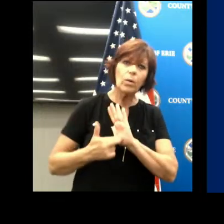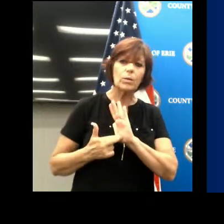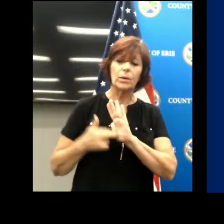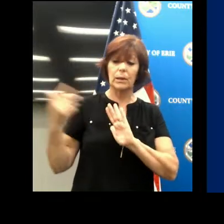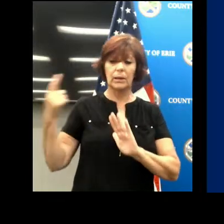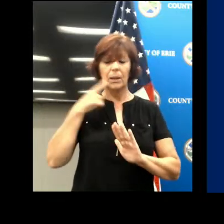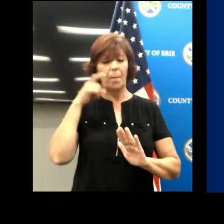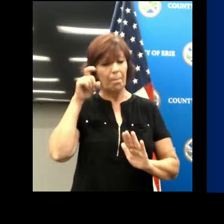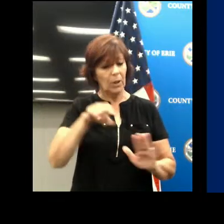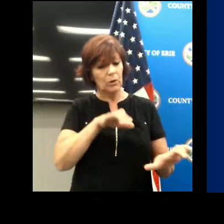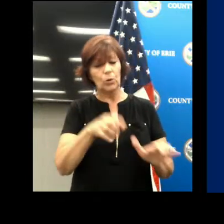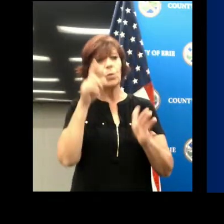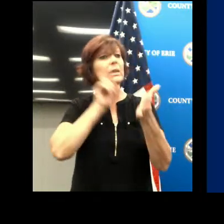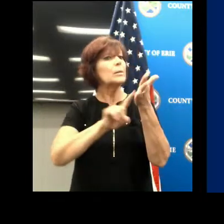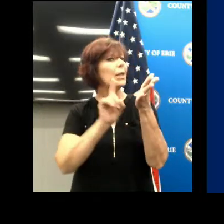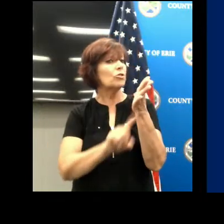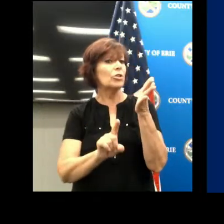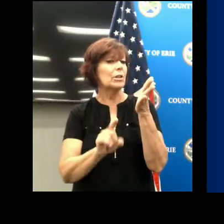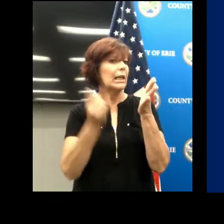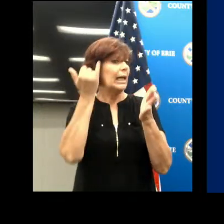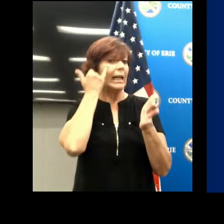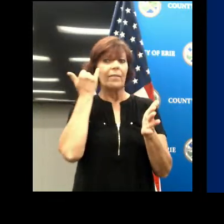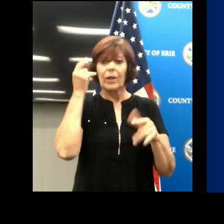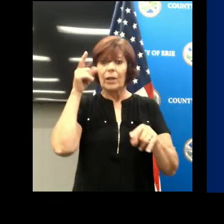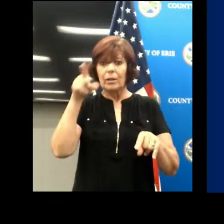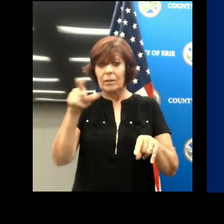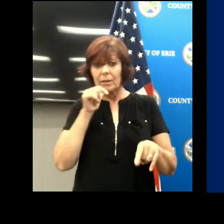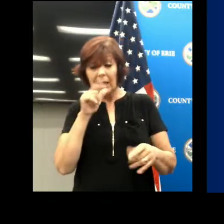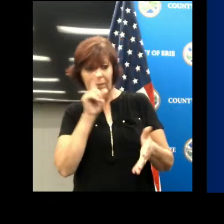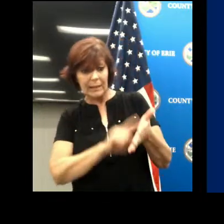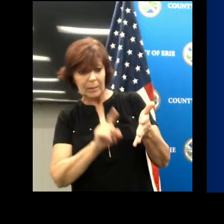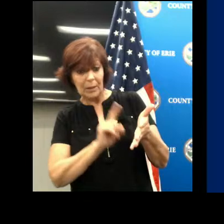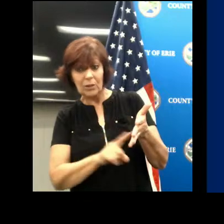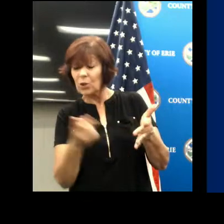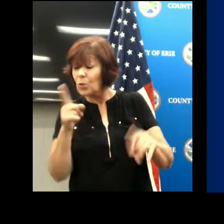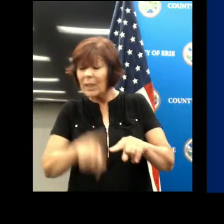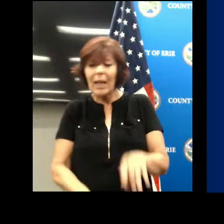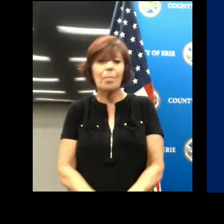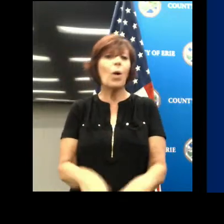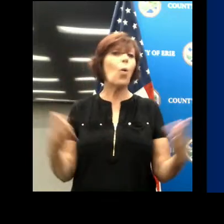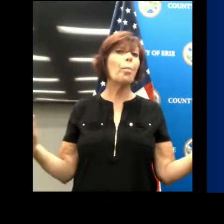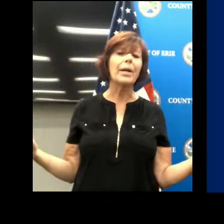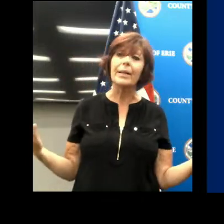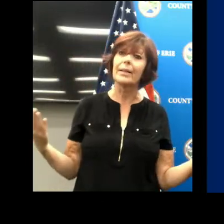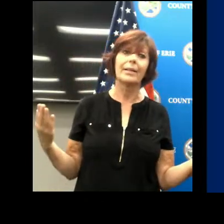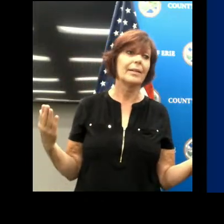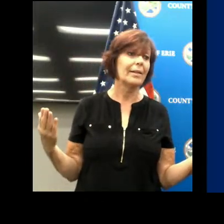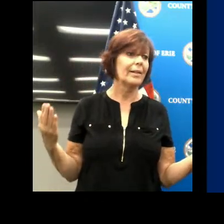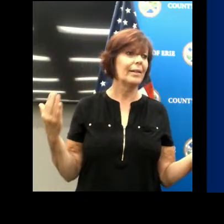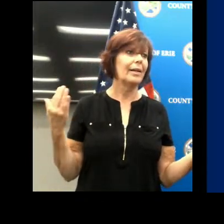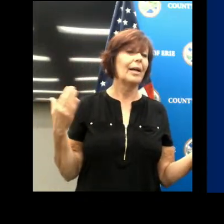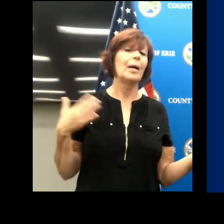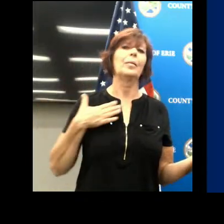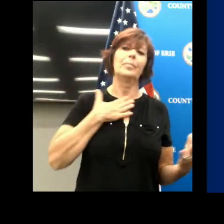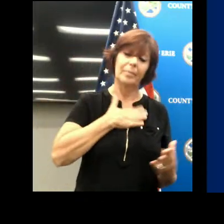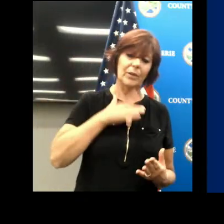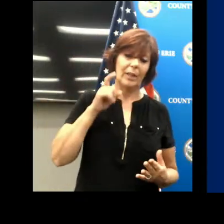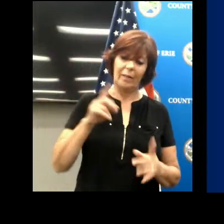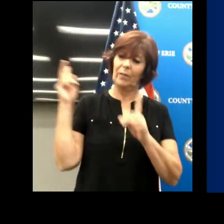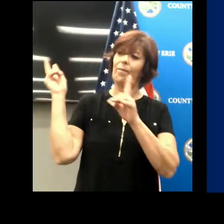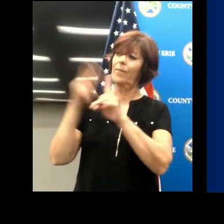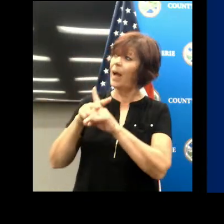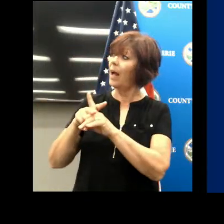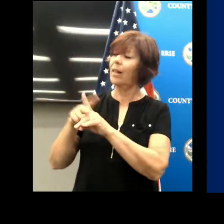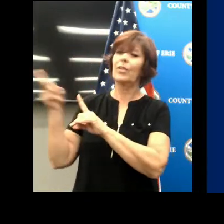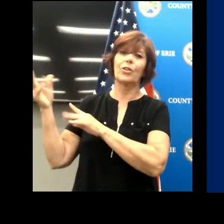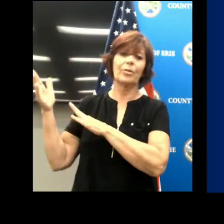do these inspections. And if we can't get the inspections done by a certain time period, they can't be open. Well, if you're not filing what you need to file with New York State